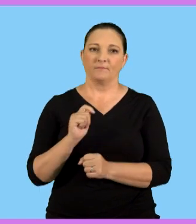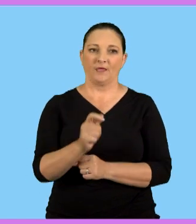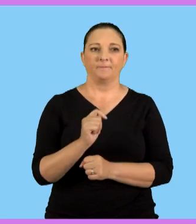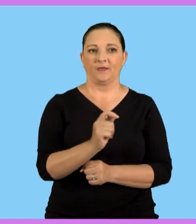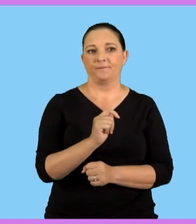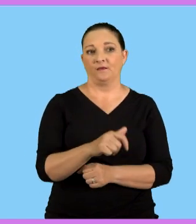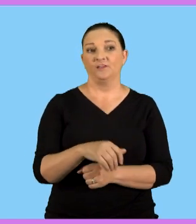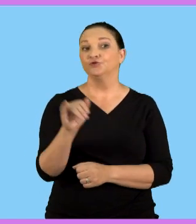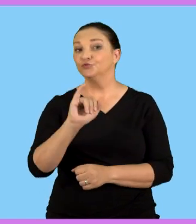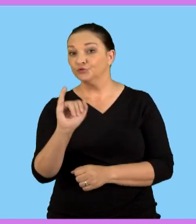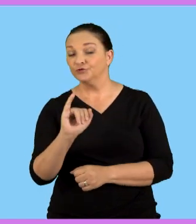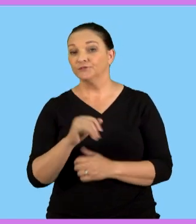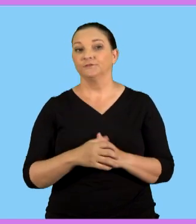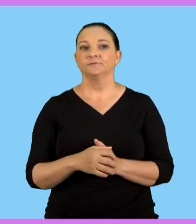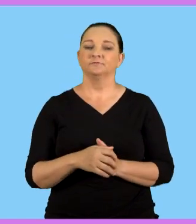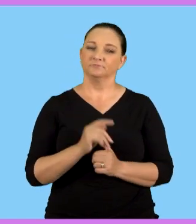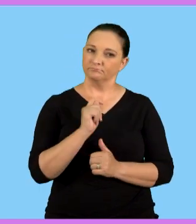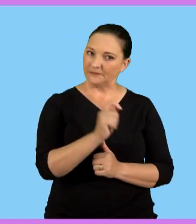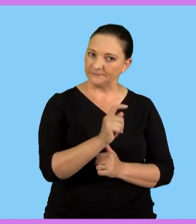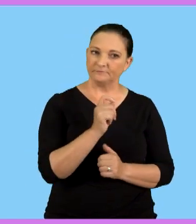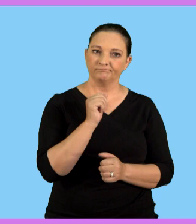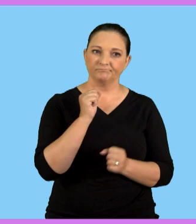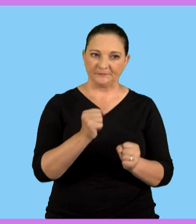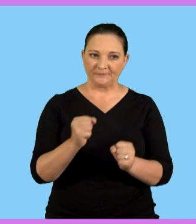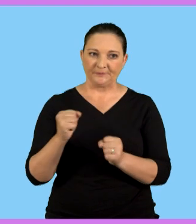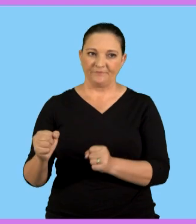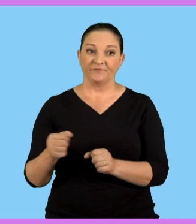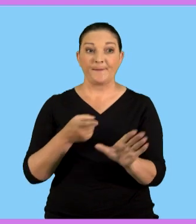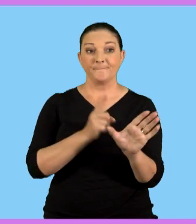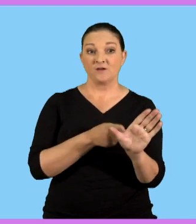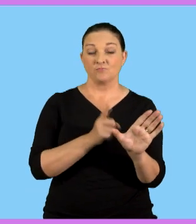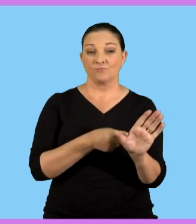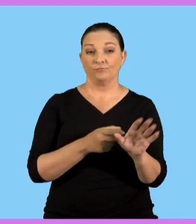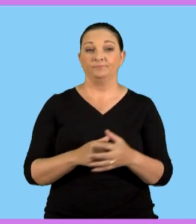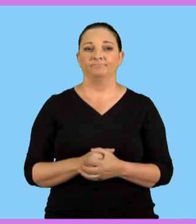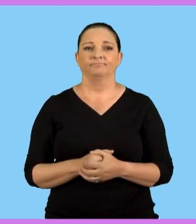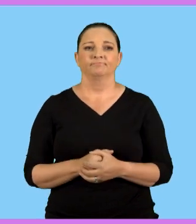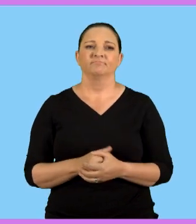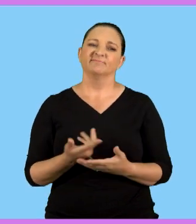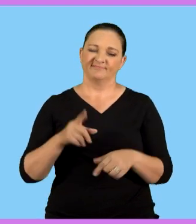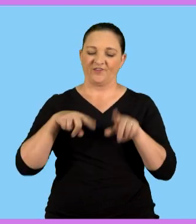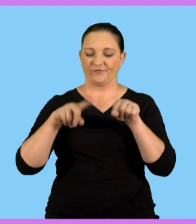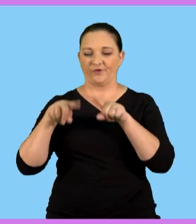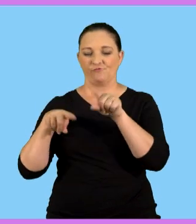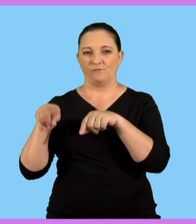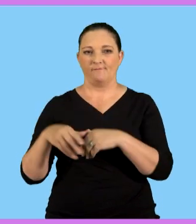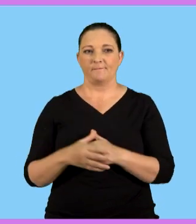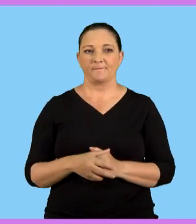fixed. Insurance, fixed. Petrol,